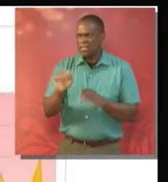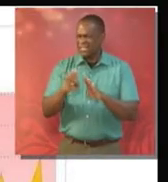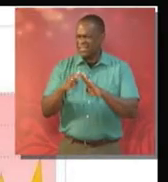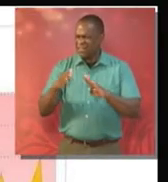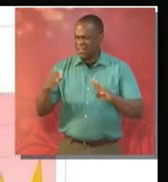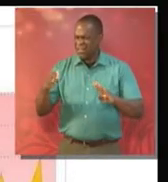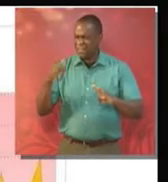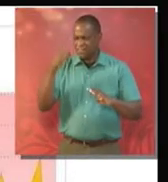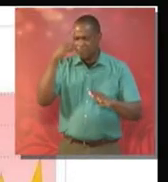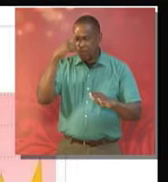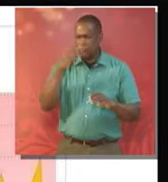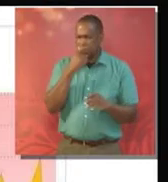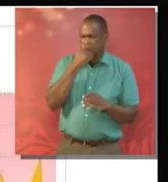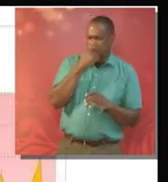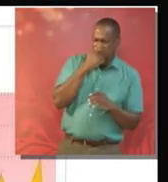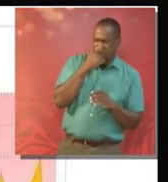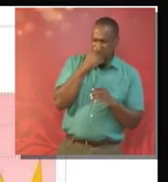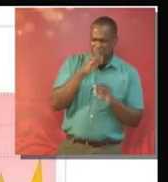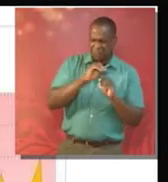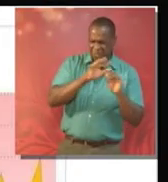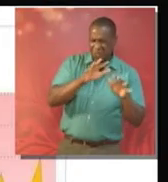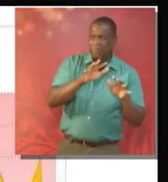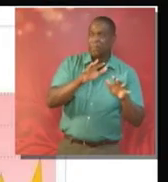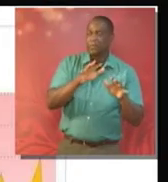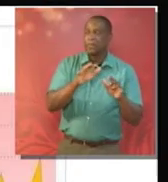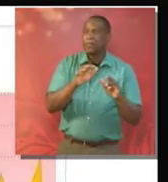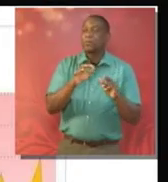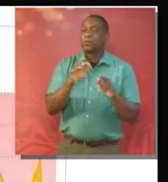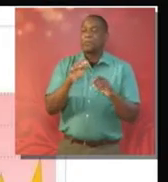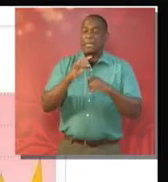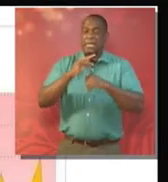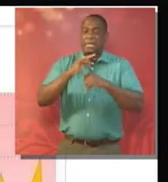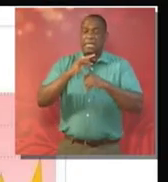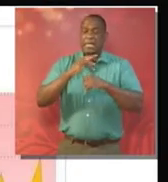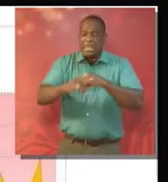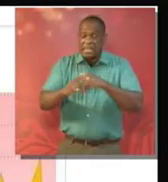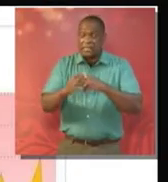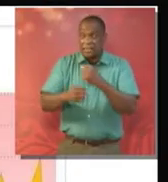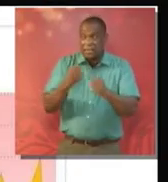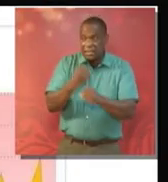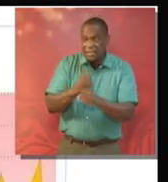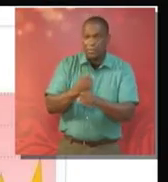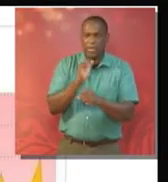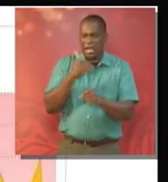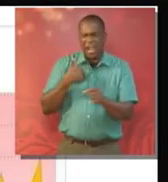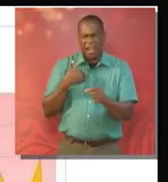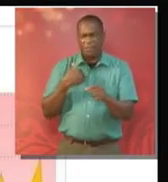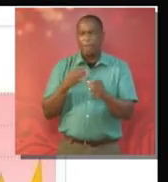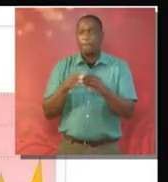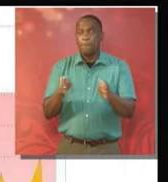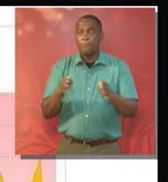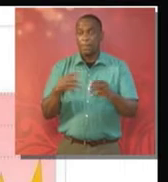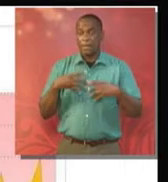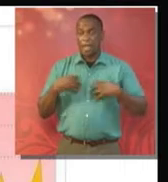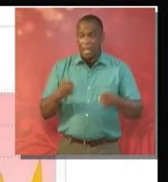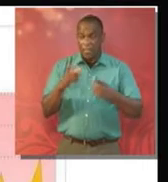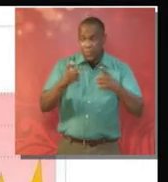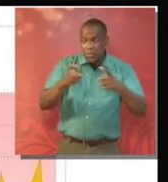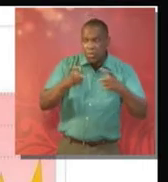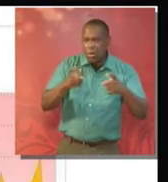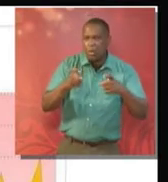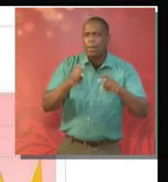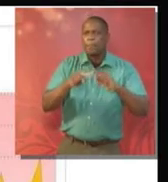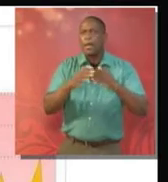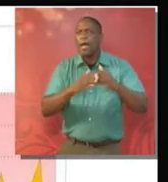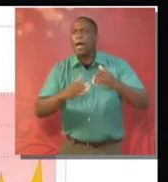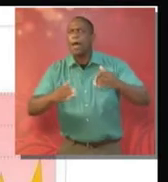viral illness. A small portion in the early part of the year where we would not have had public health controls, and then all the way through, we saw